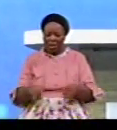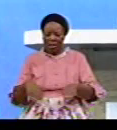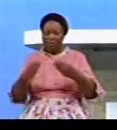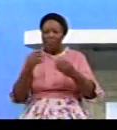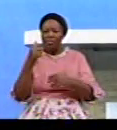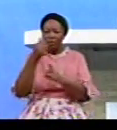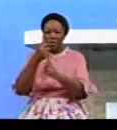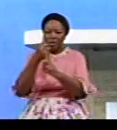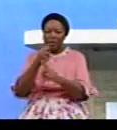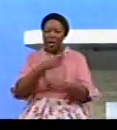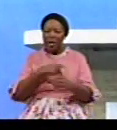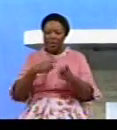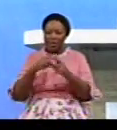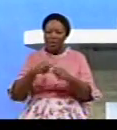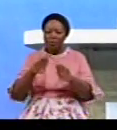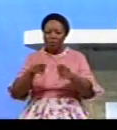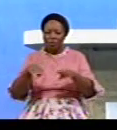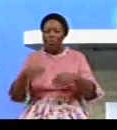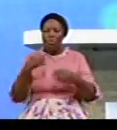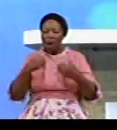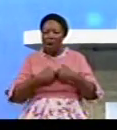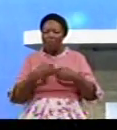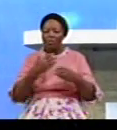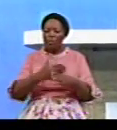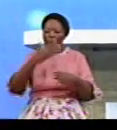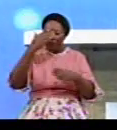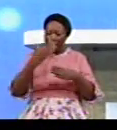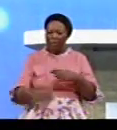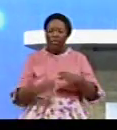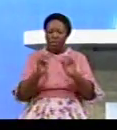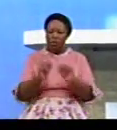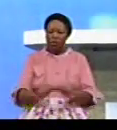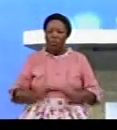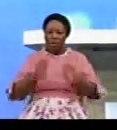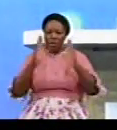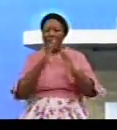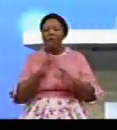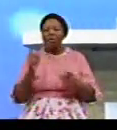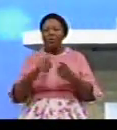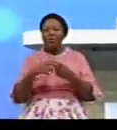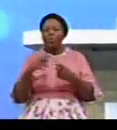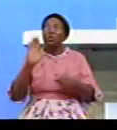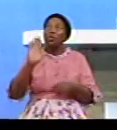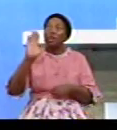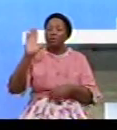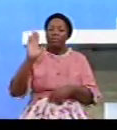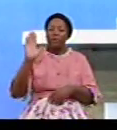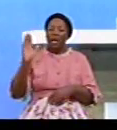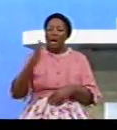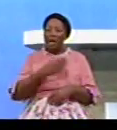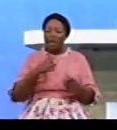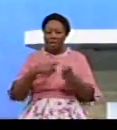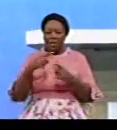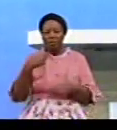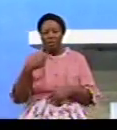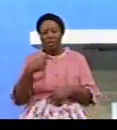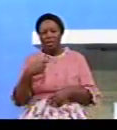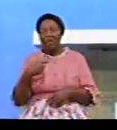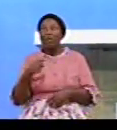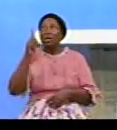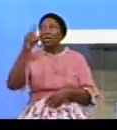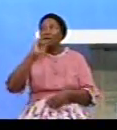kept them. Return unto me. The Lord is pleading. Return unto me,